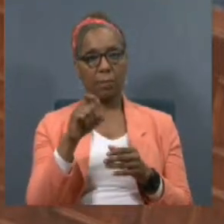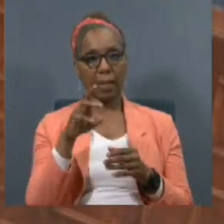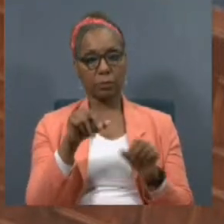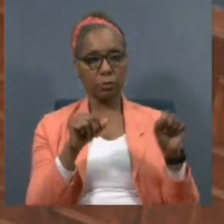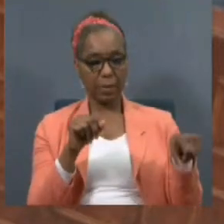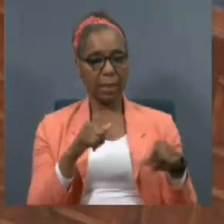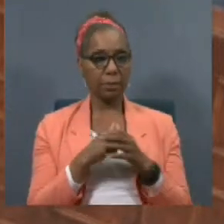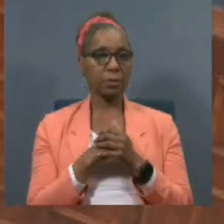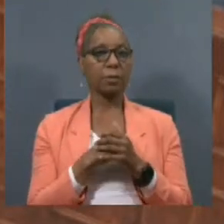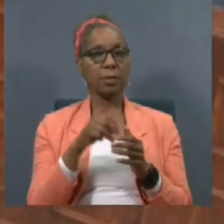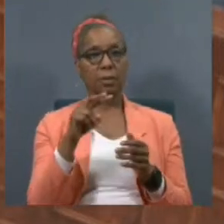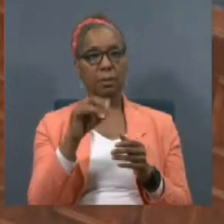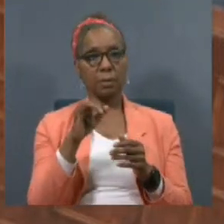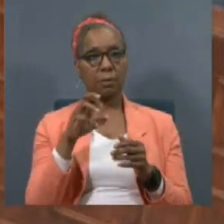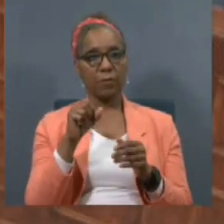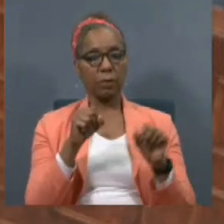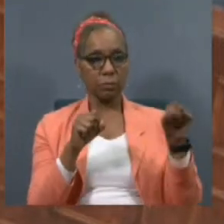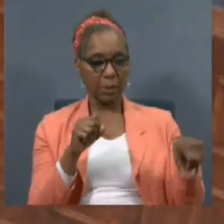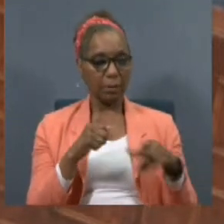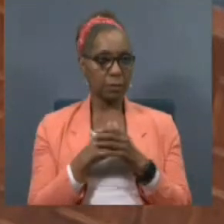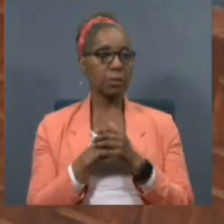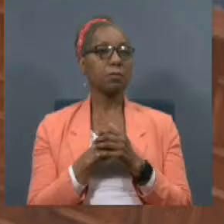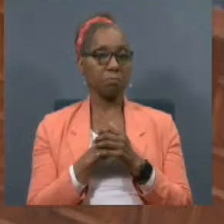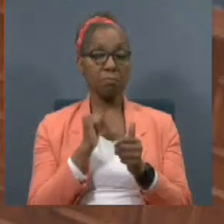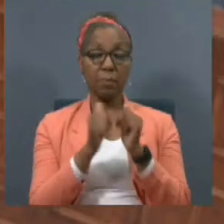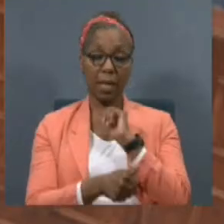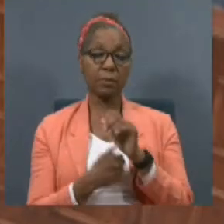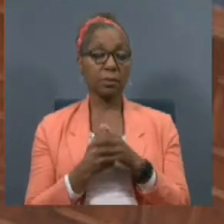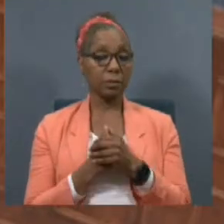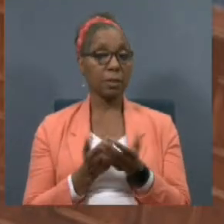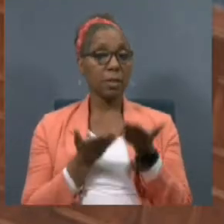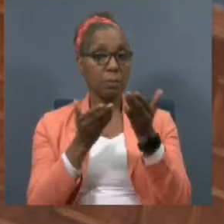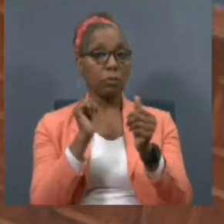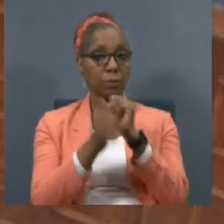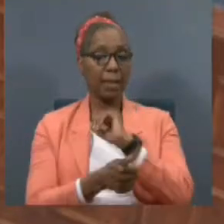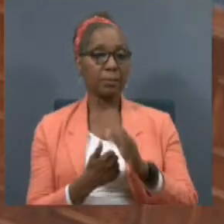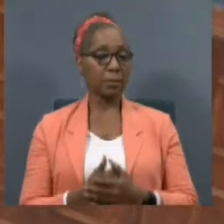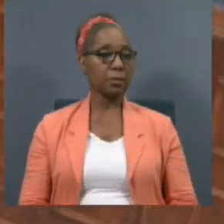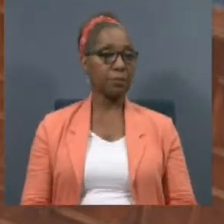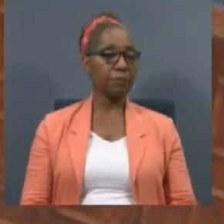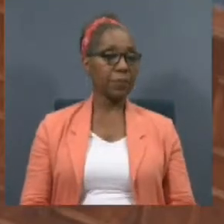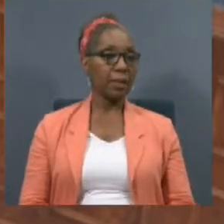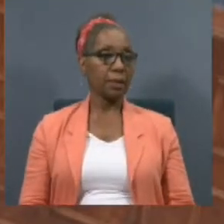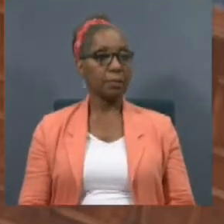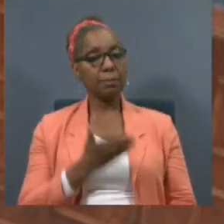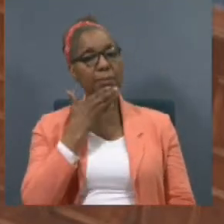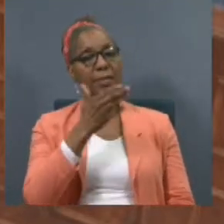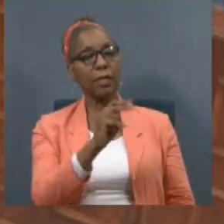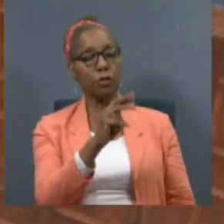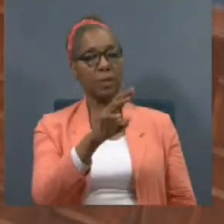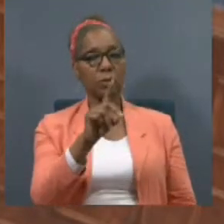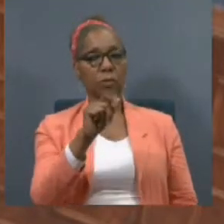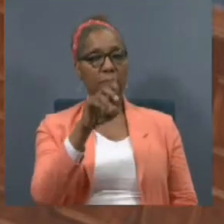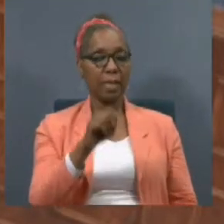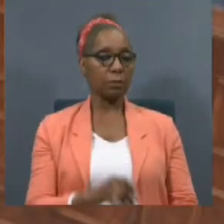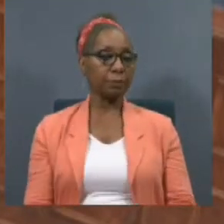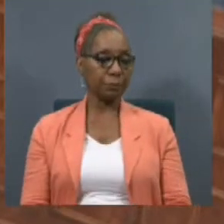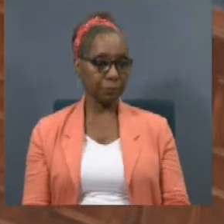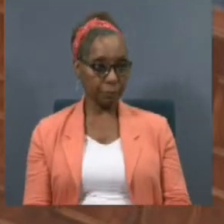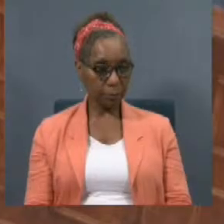Yes. Vickers. Yes. Motion passes. All right. Thank you, Mr. Dell. Thank you. Anyone else?